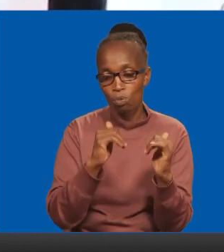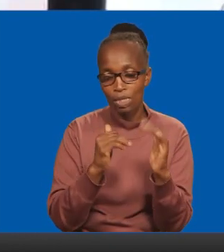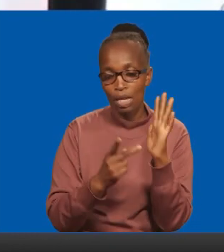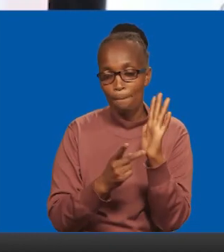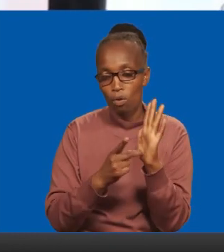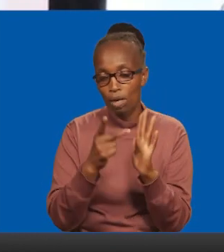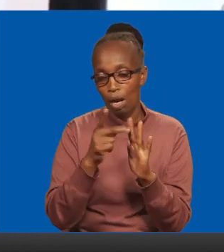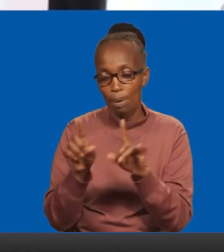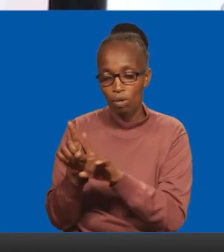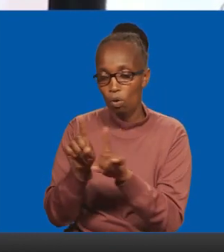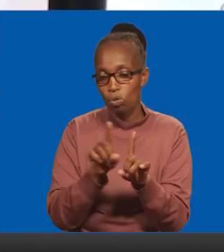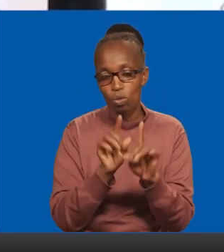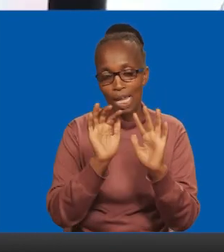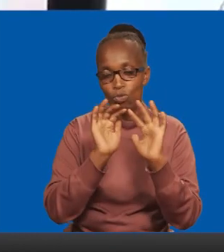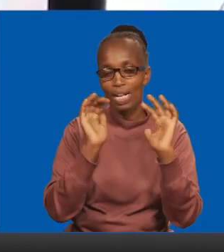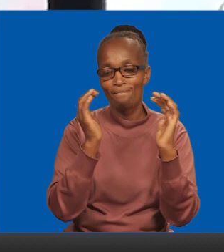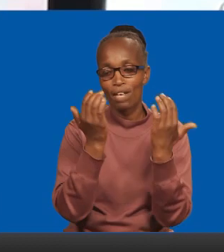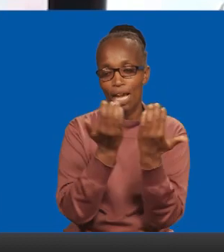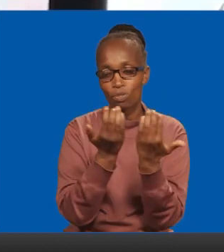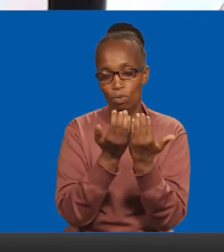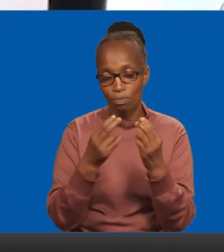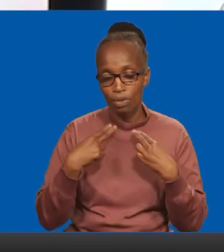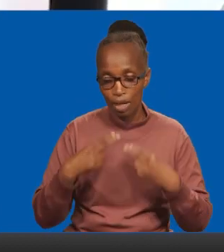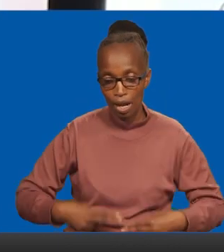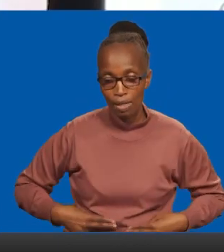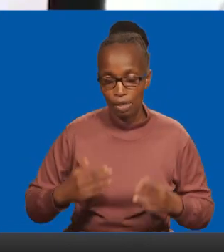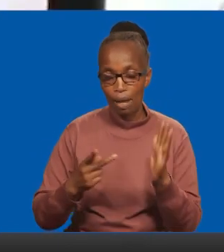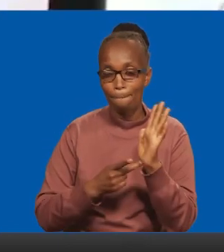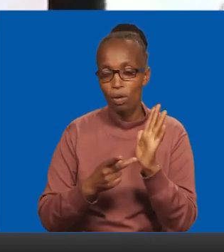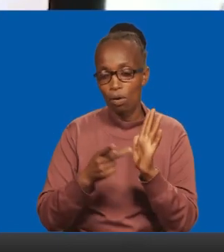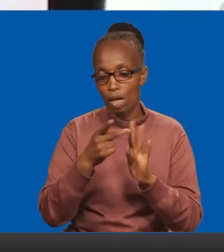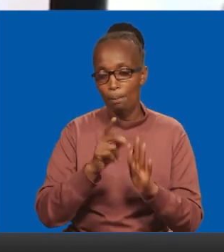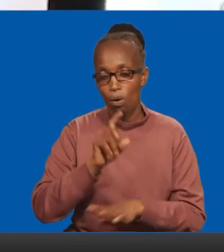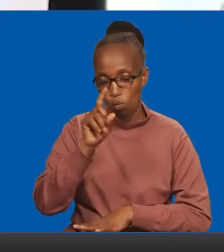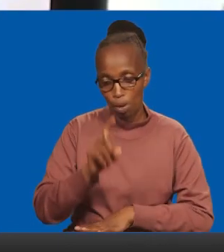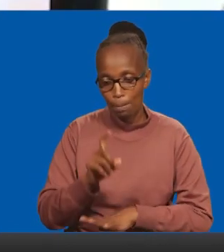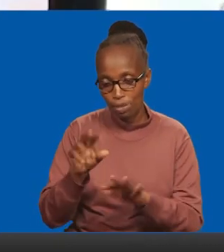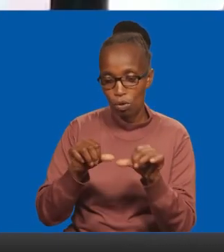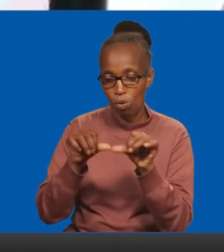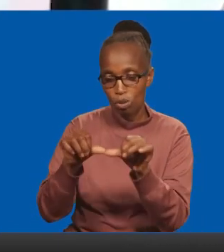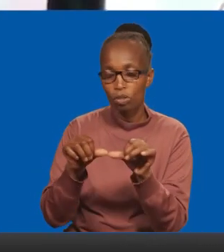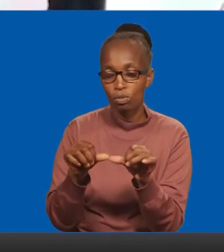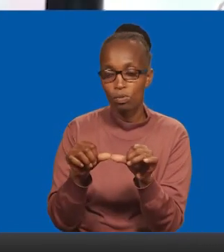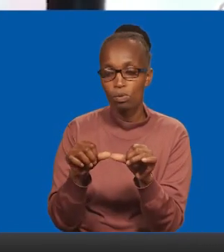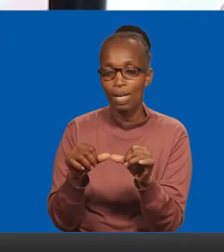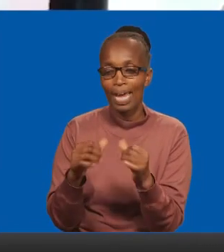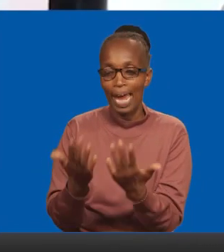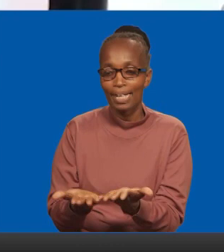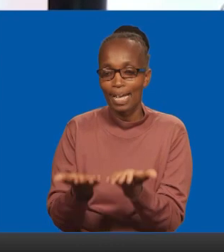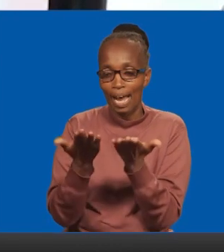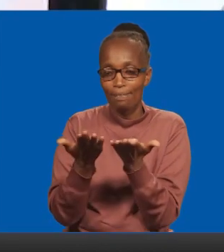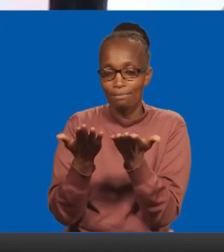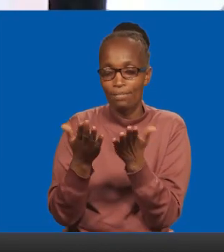program and the universal health care programs. I urge you to prioritize prevention health care to